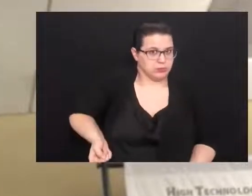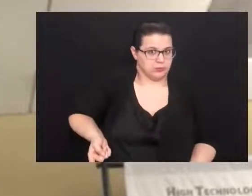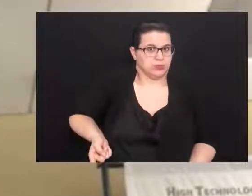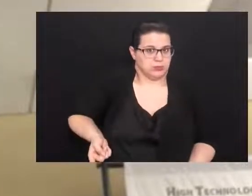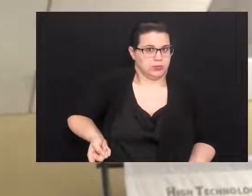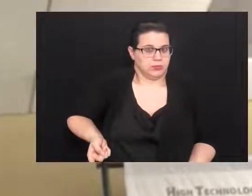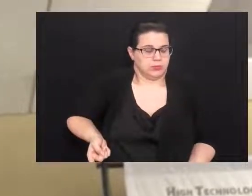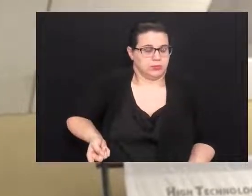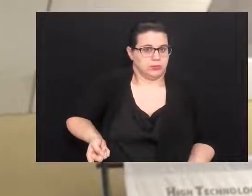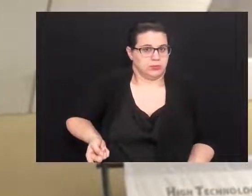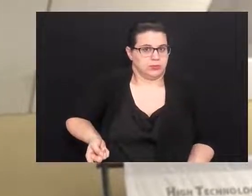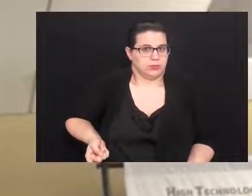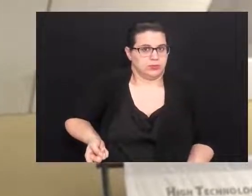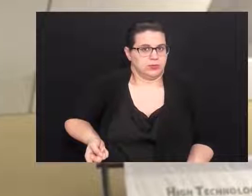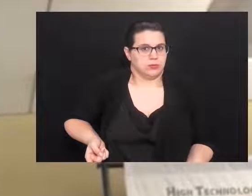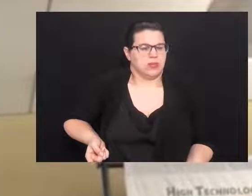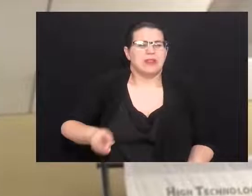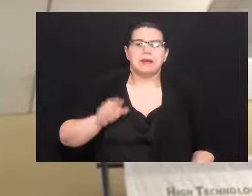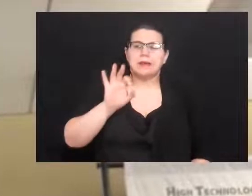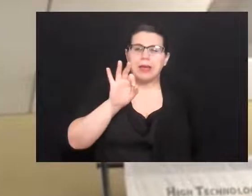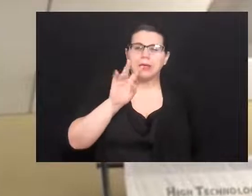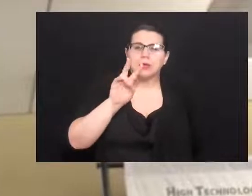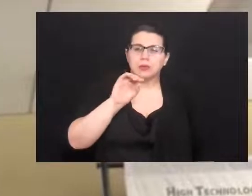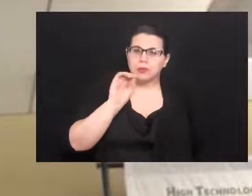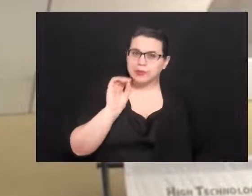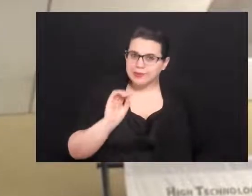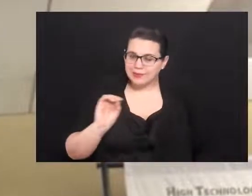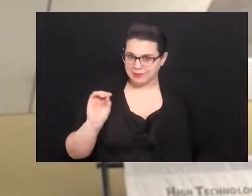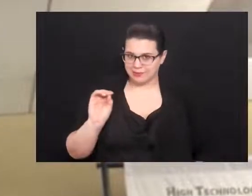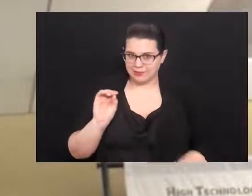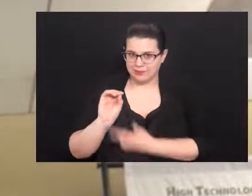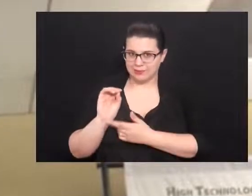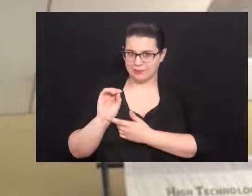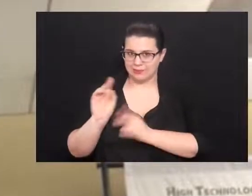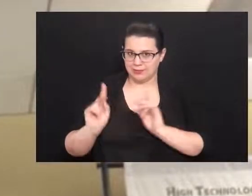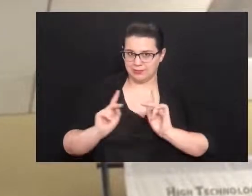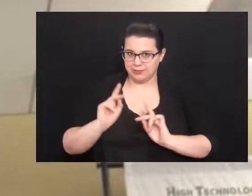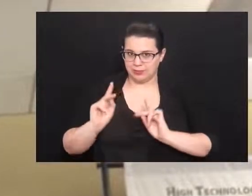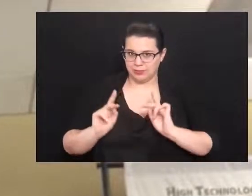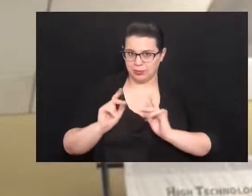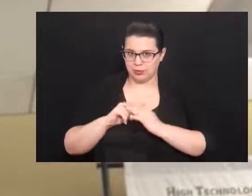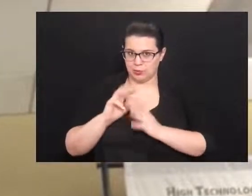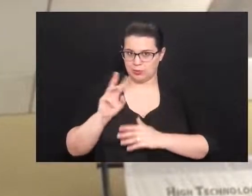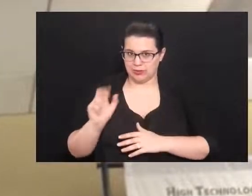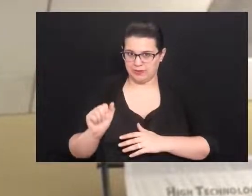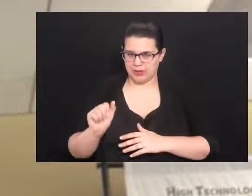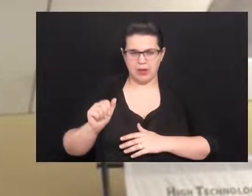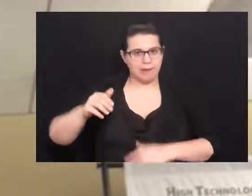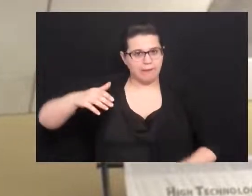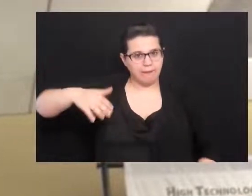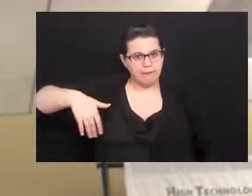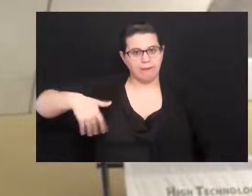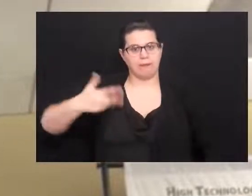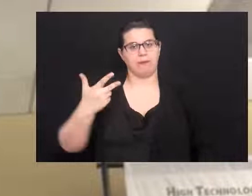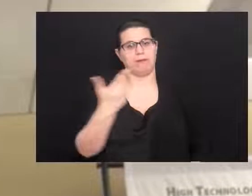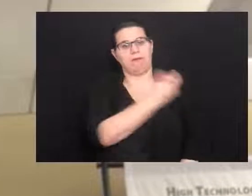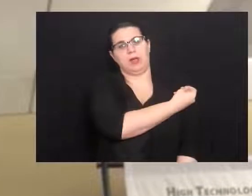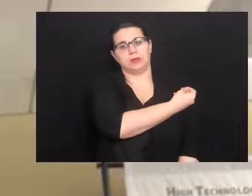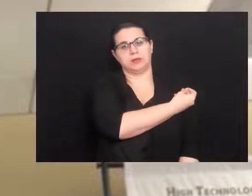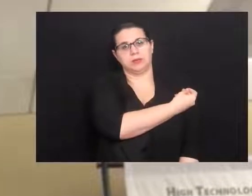United States, 92% of the West Virginians who have died are unvaccinated West